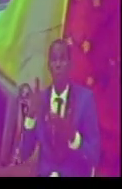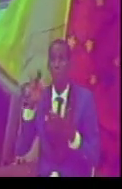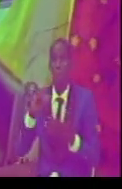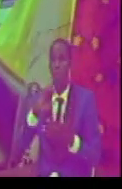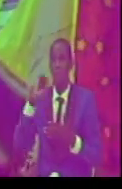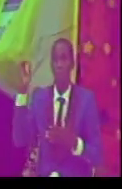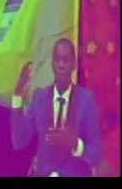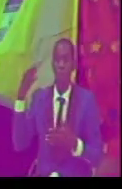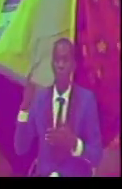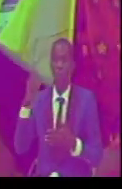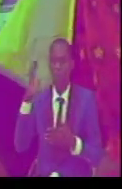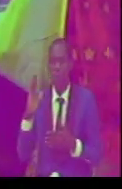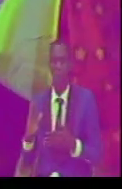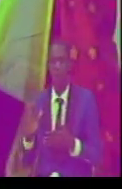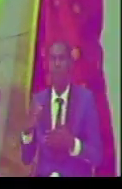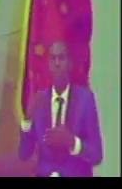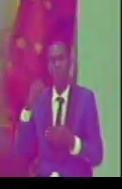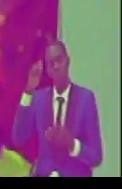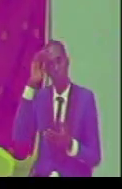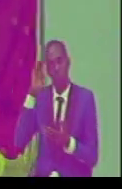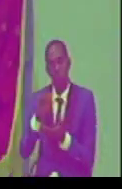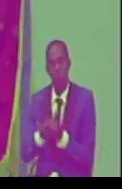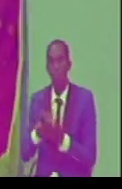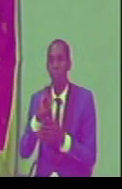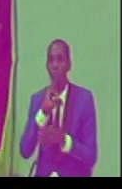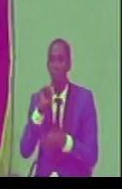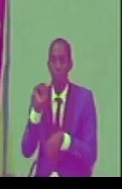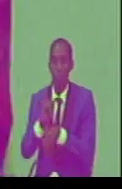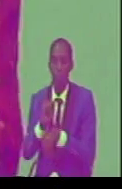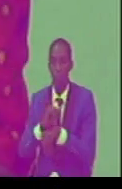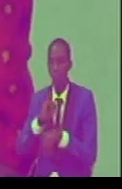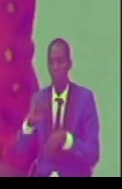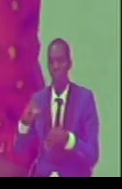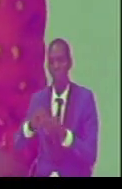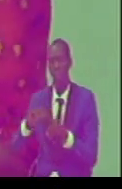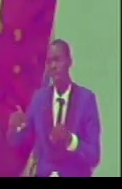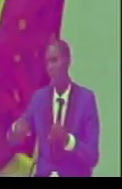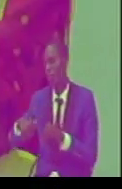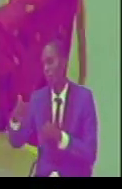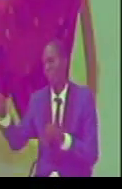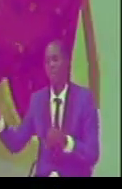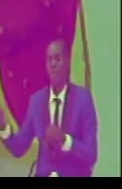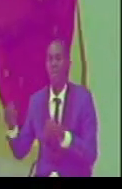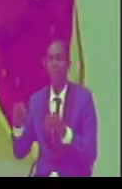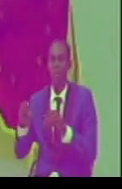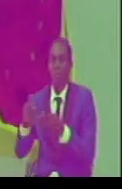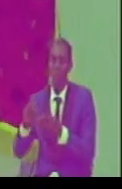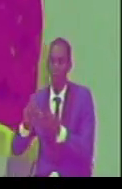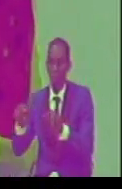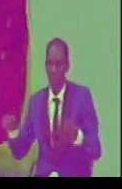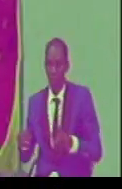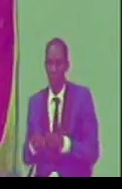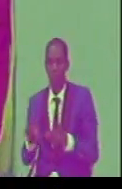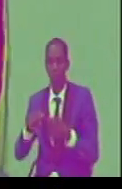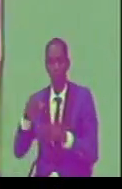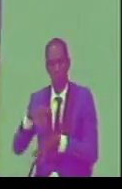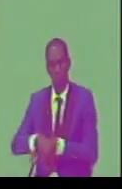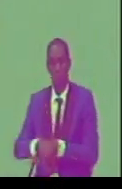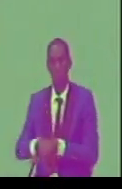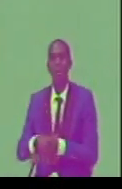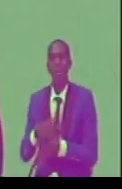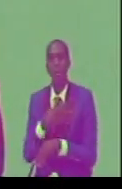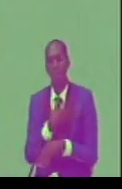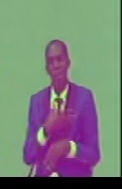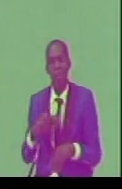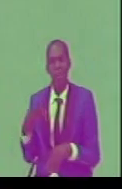away. But by the grace of God, he's working in another cluster. I'm also working in another cluster very